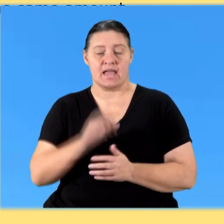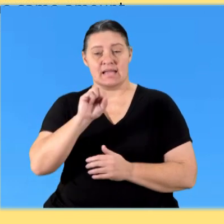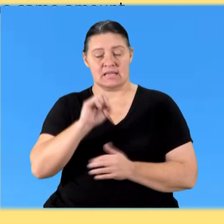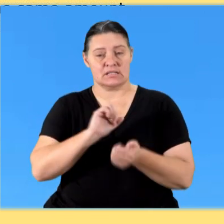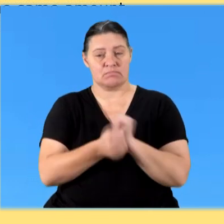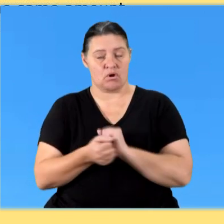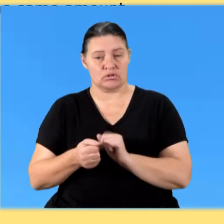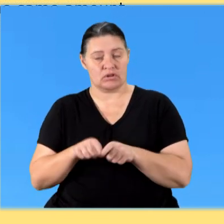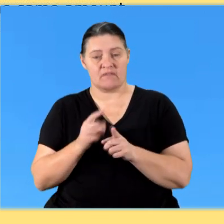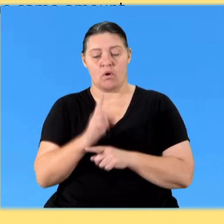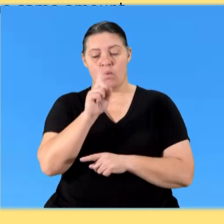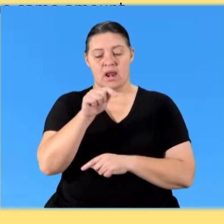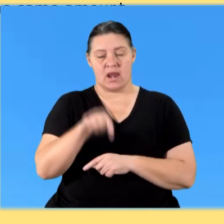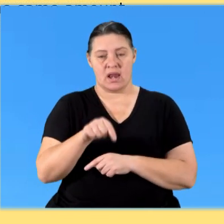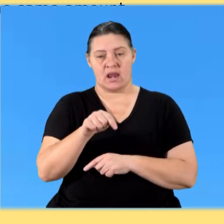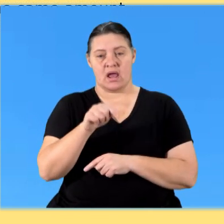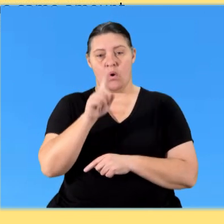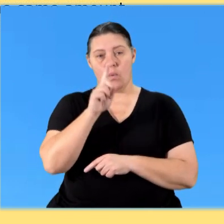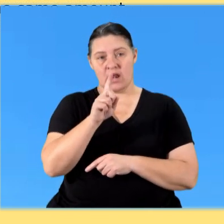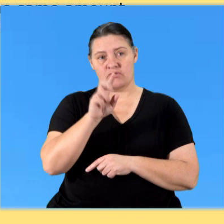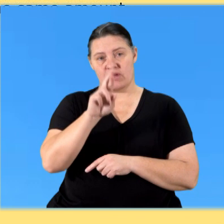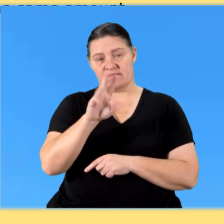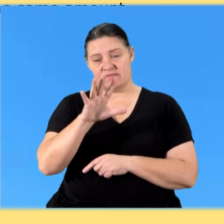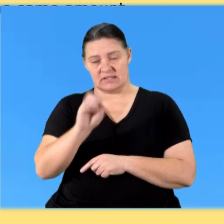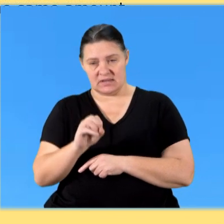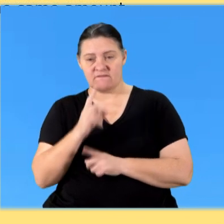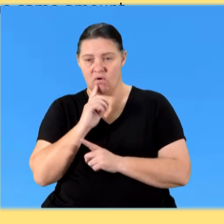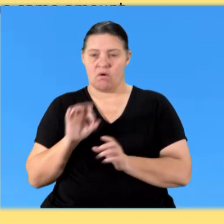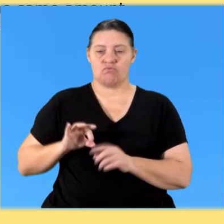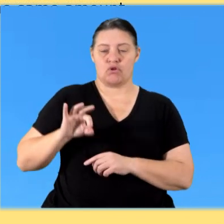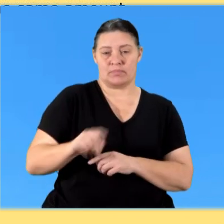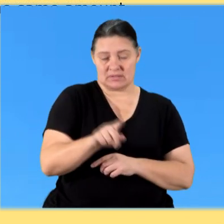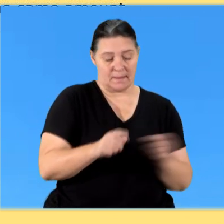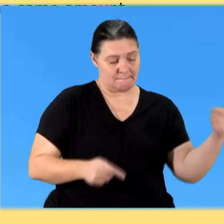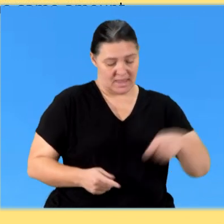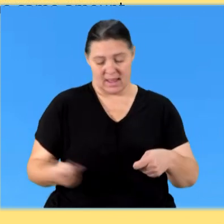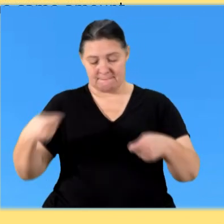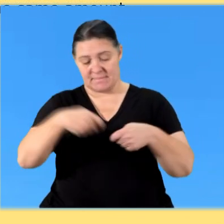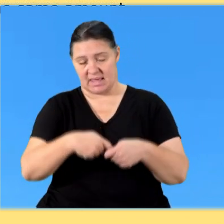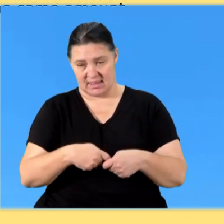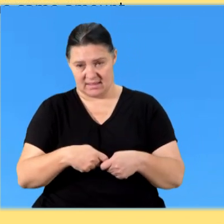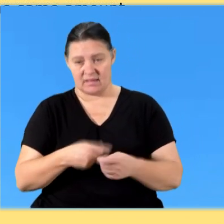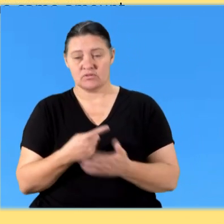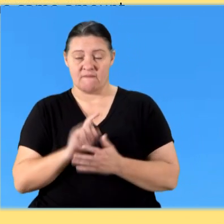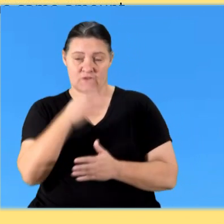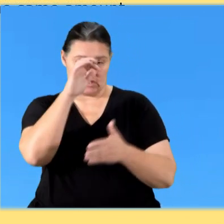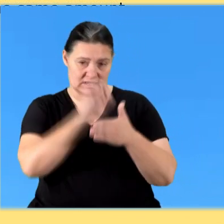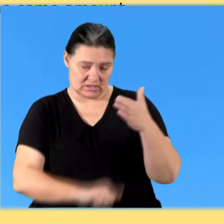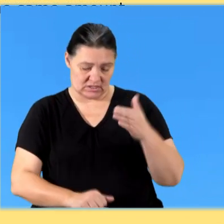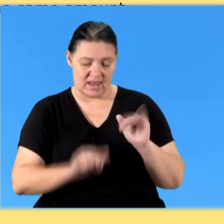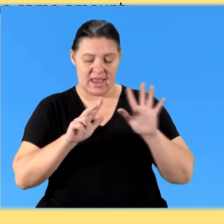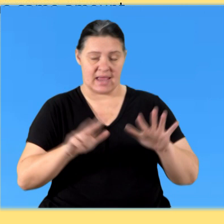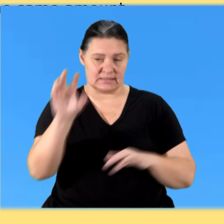SS Sport Traders contributes 150 for each rand contributed by the employee. So the first one is the